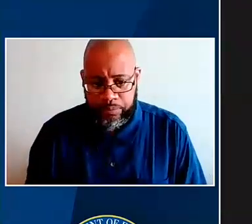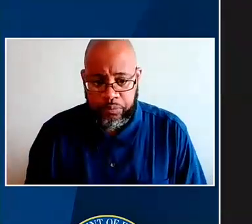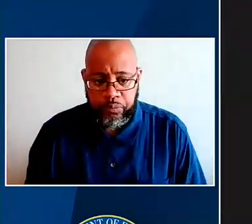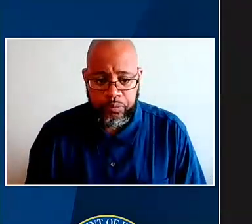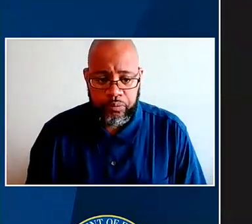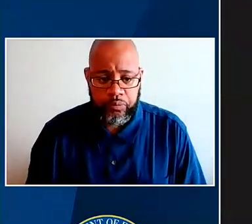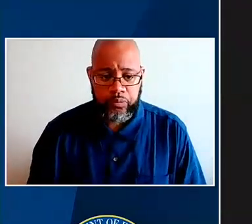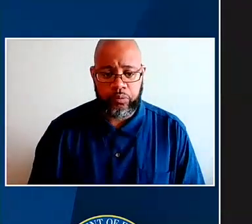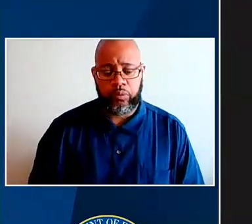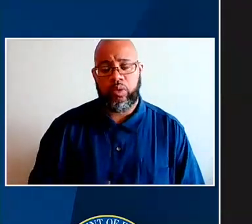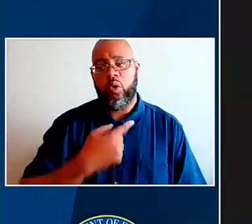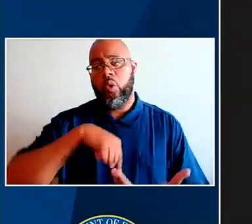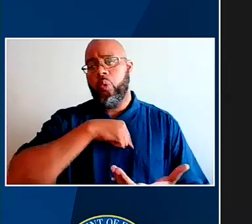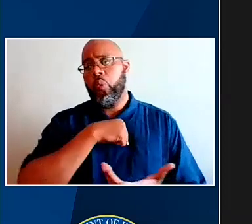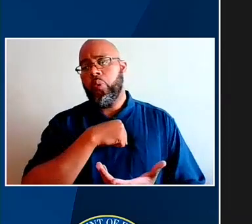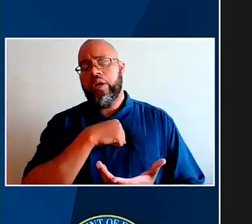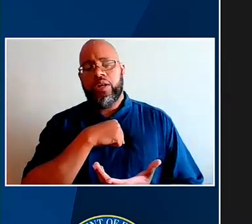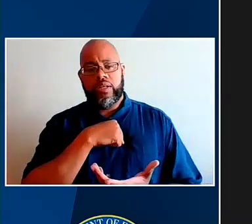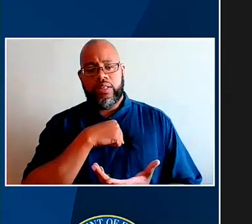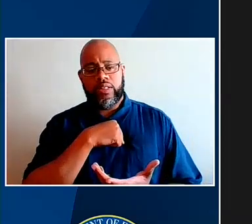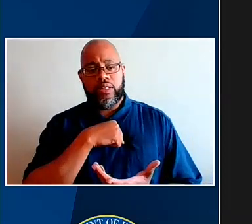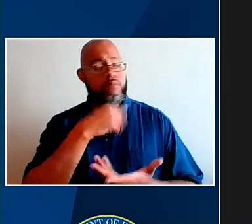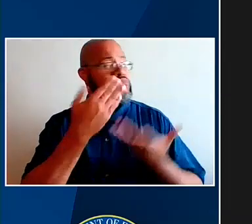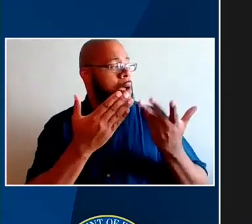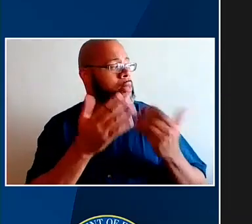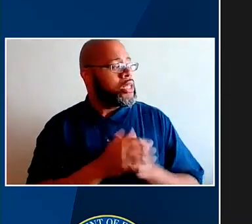Specifically, we, as you probably